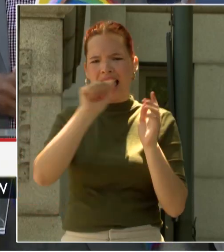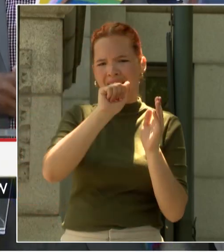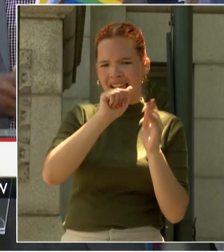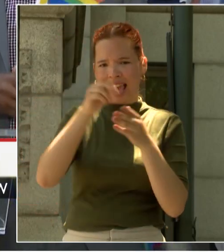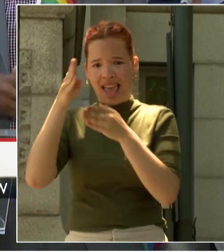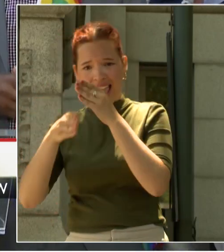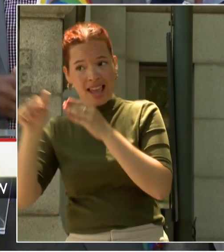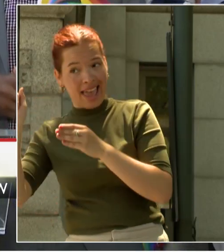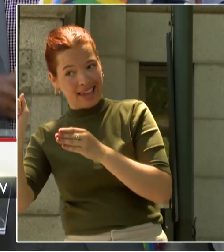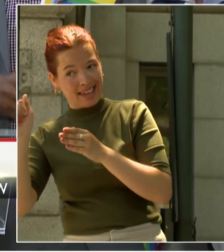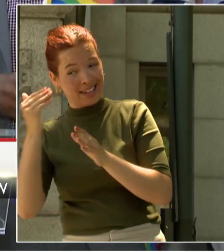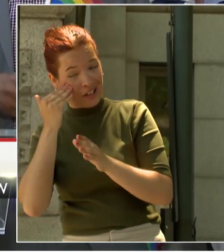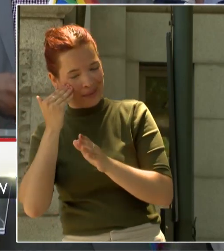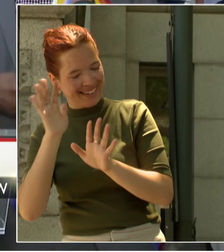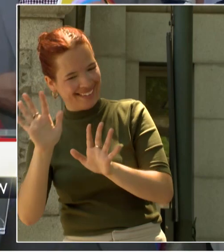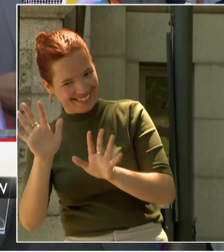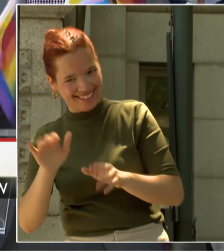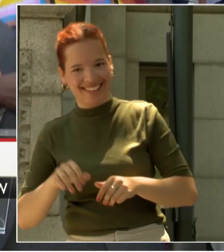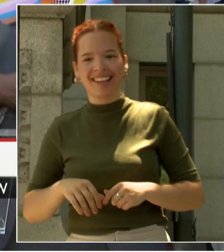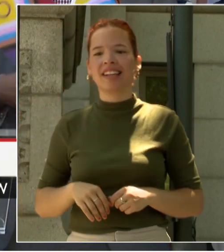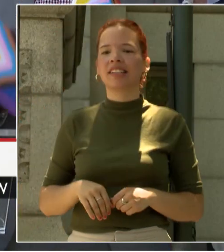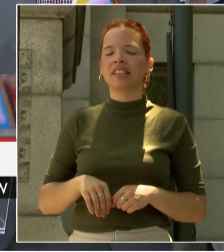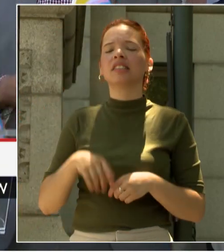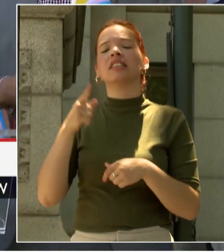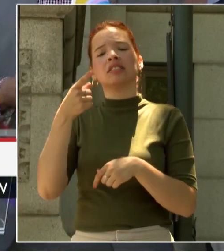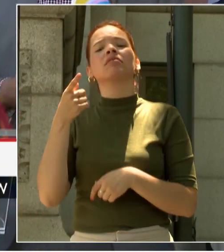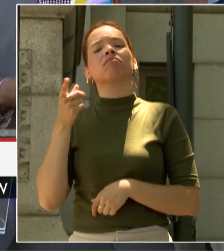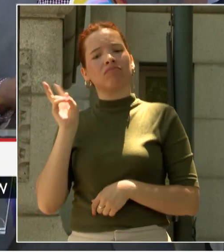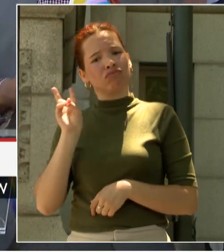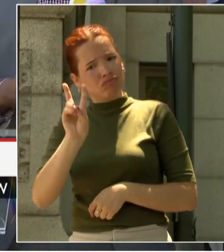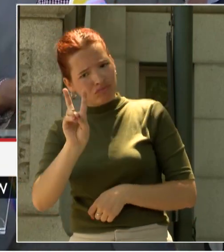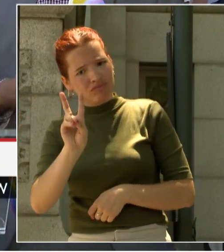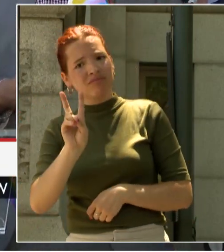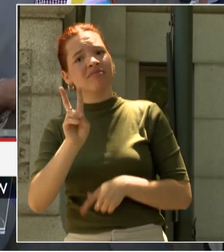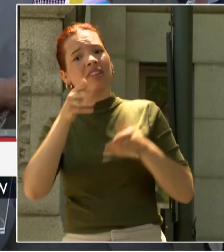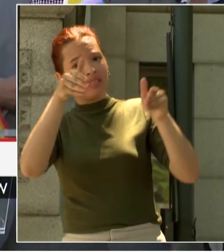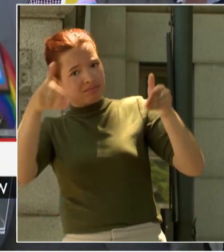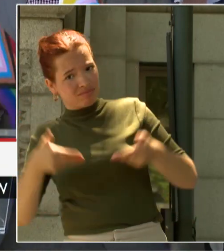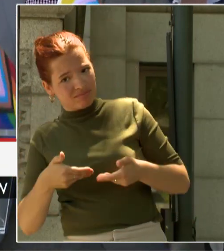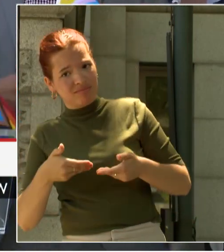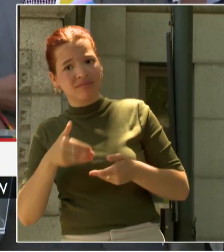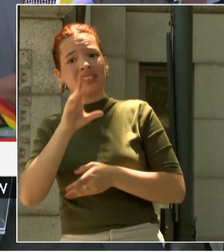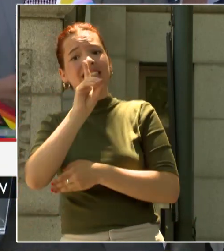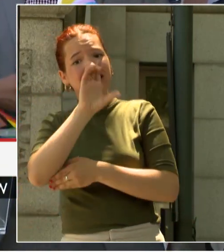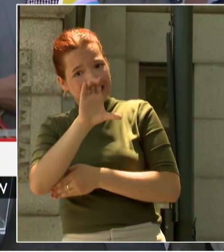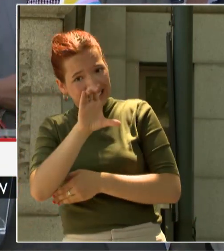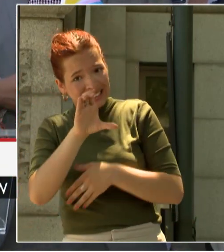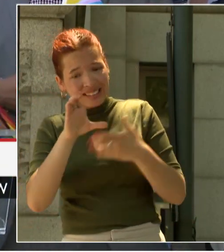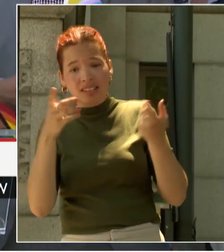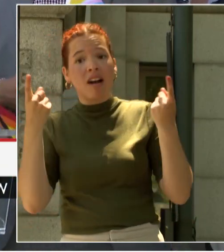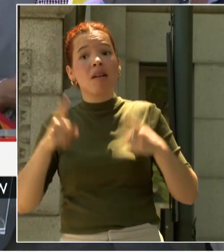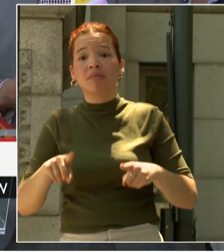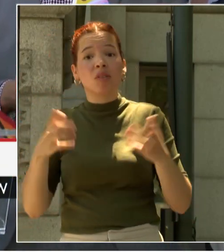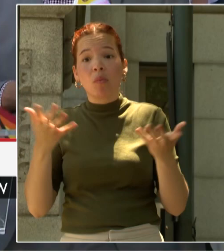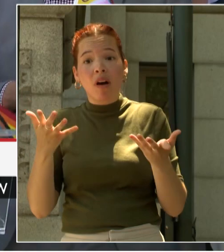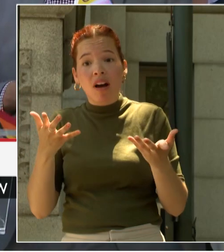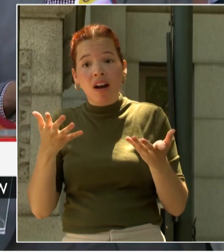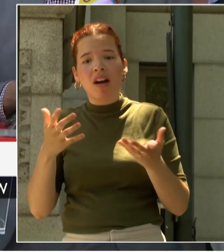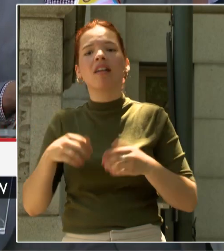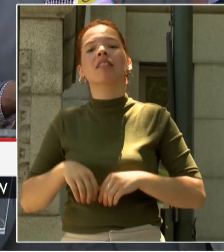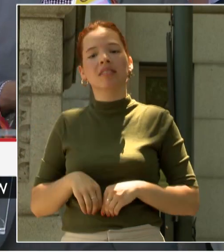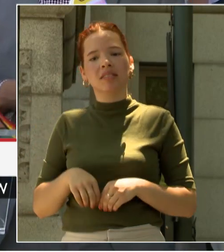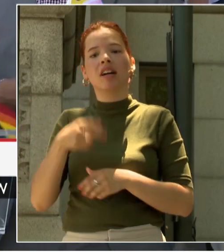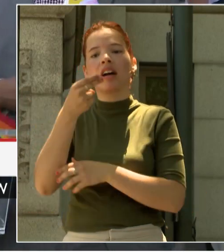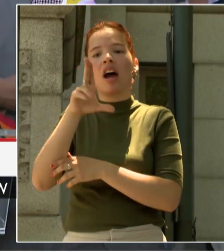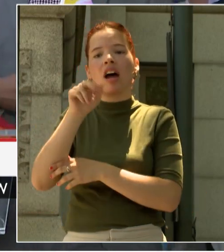But I started having a conversation and welcome them to the district, and turns out they're from Huntsville, and they talk a little